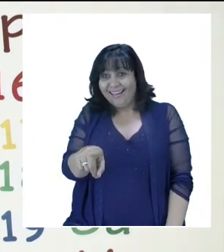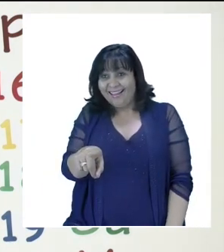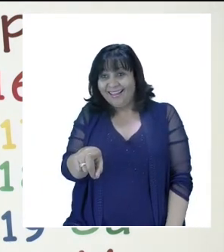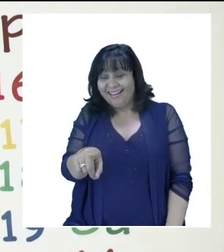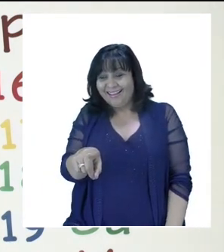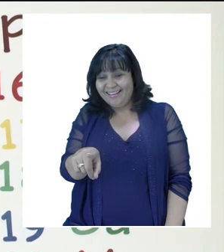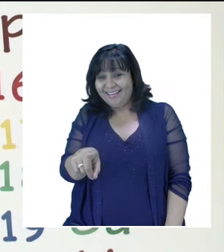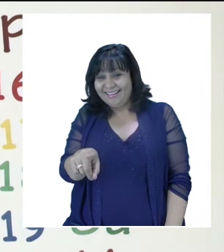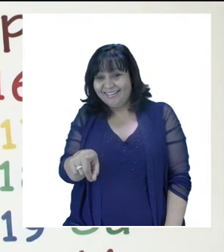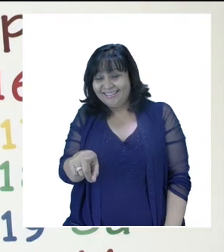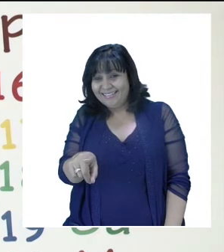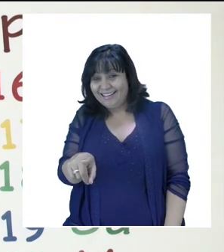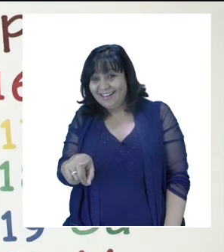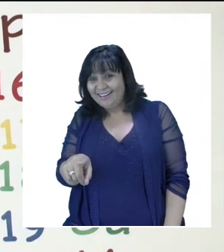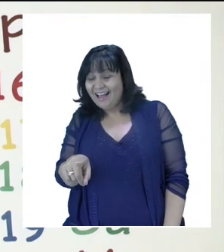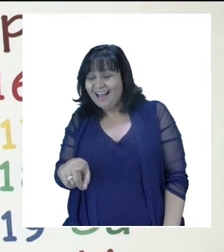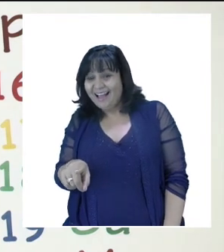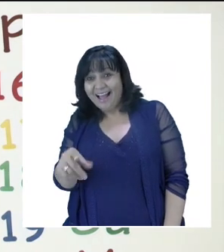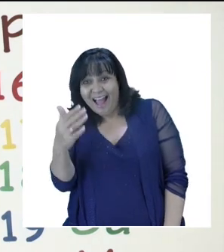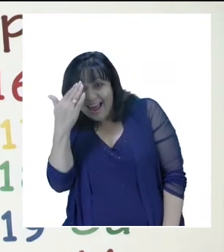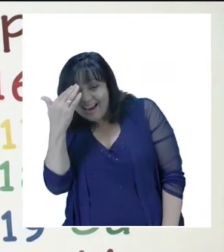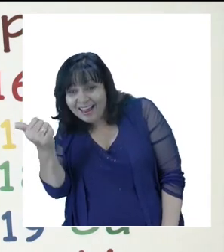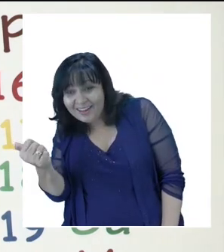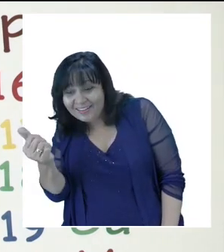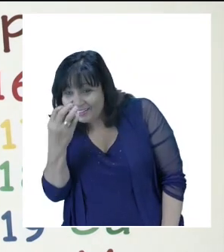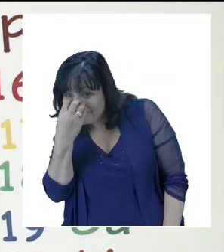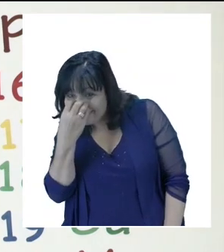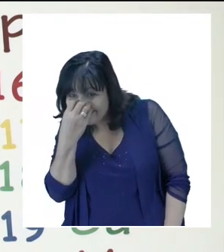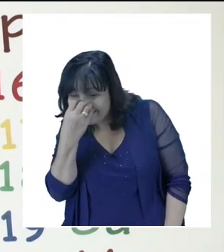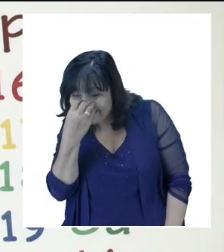There he is! Oh, hello, Sushi!